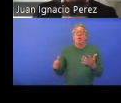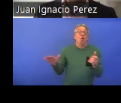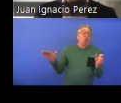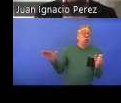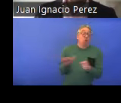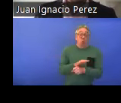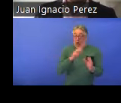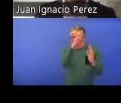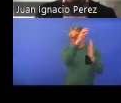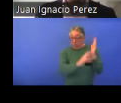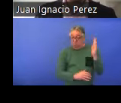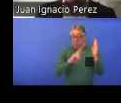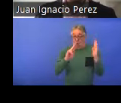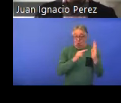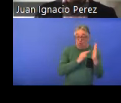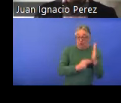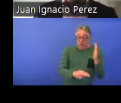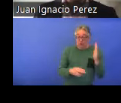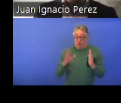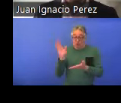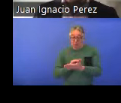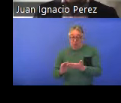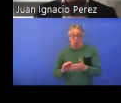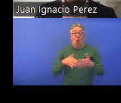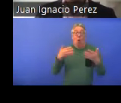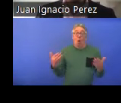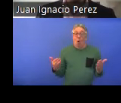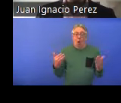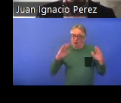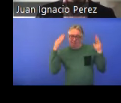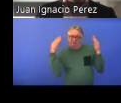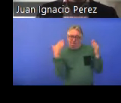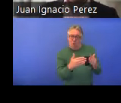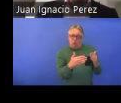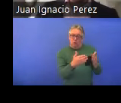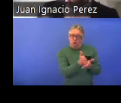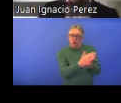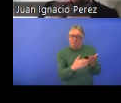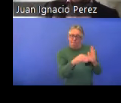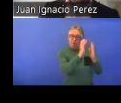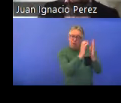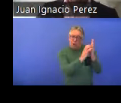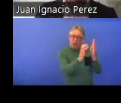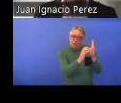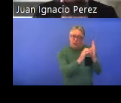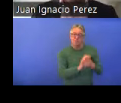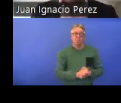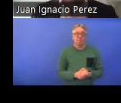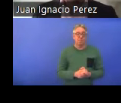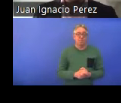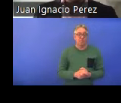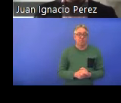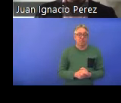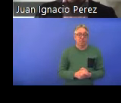points of the convention, or might be thematic specific at the different stages of the